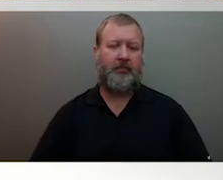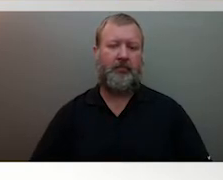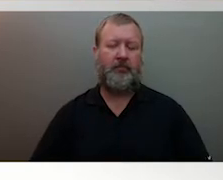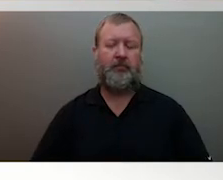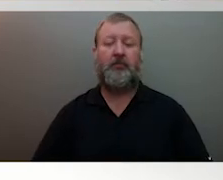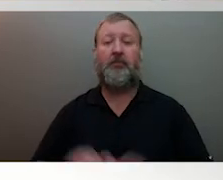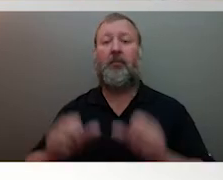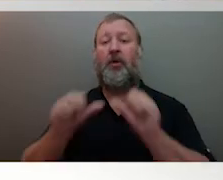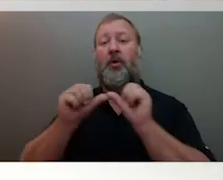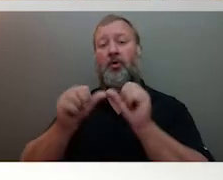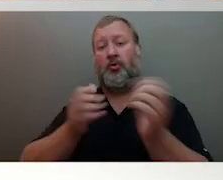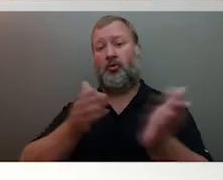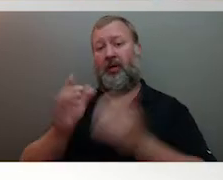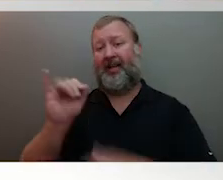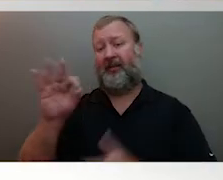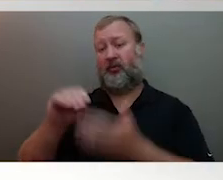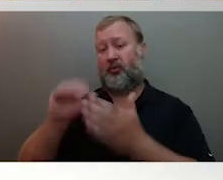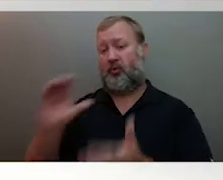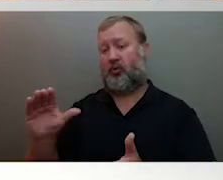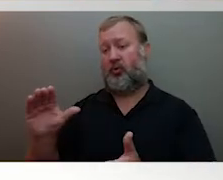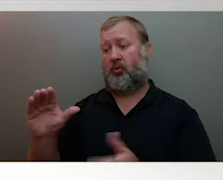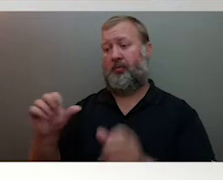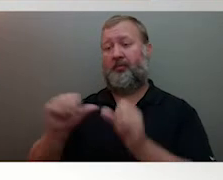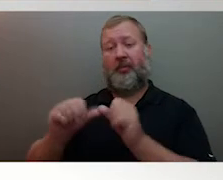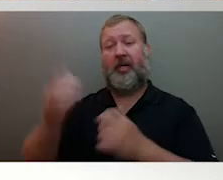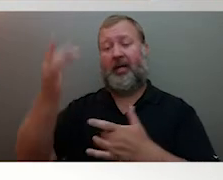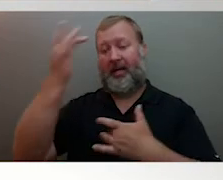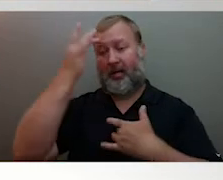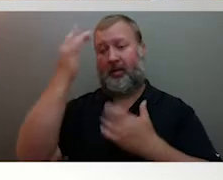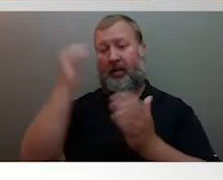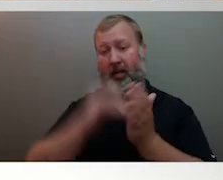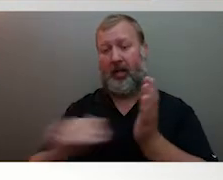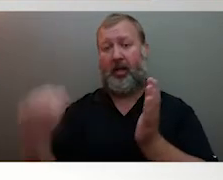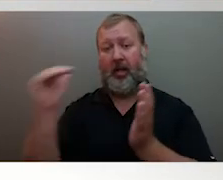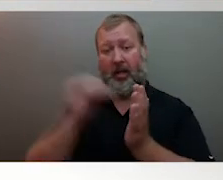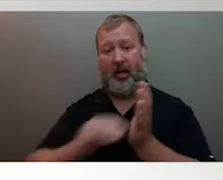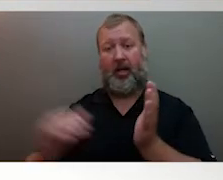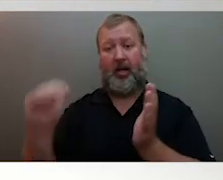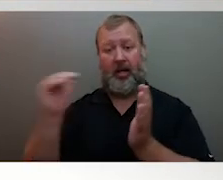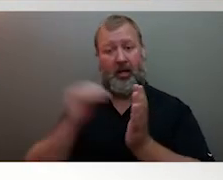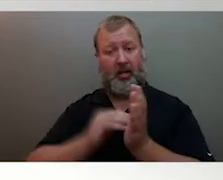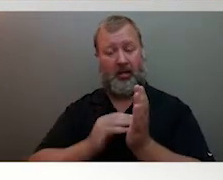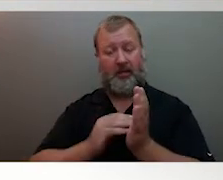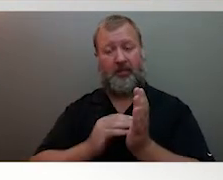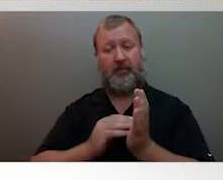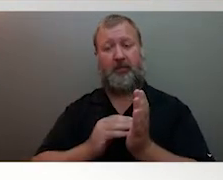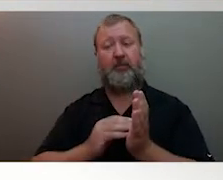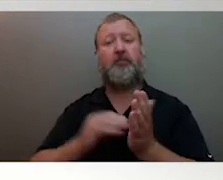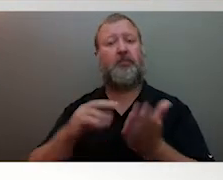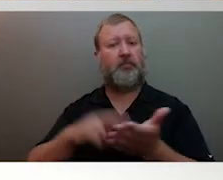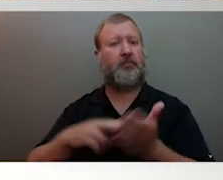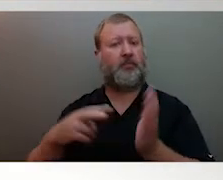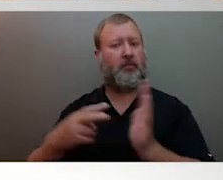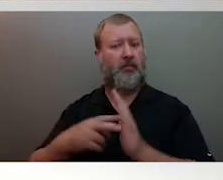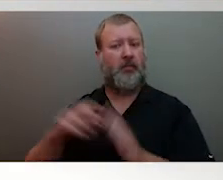Continuation of services. If the student is chronically ill or has a repeated intermittent illness, an annual